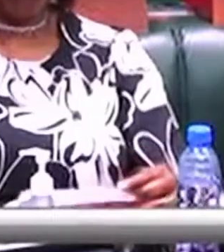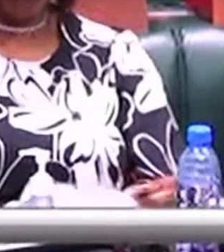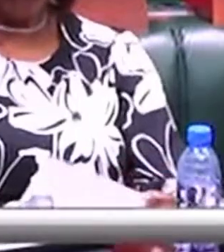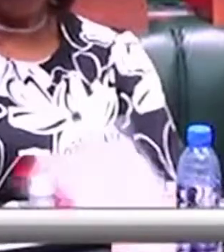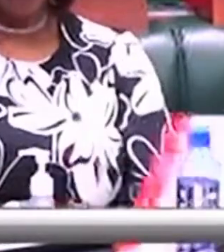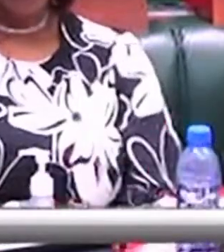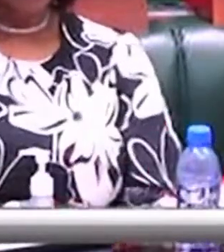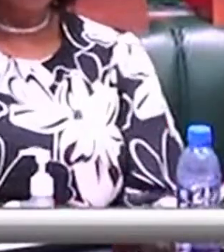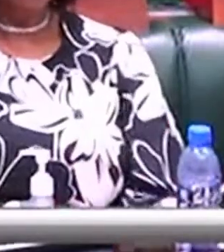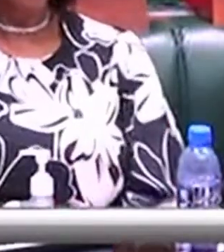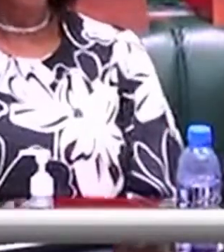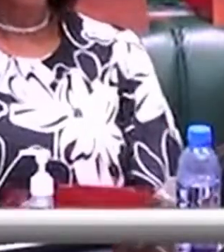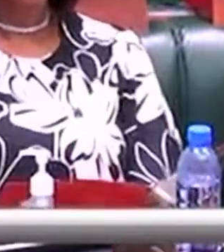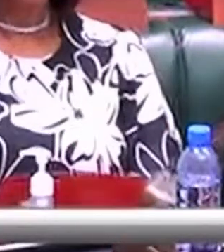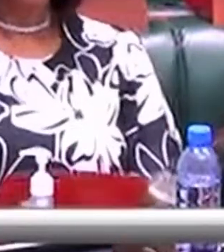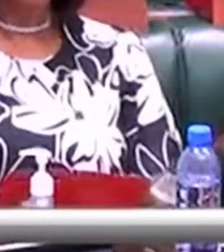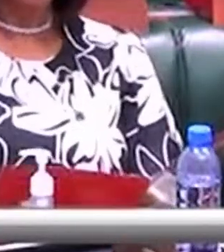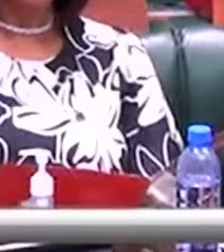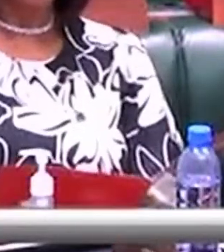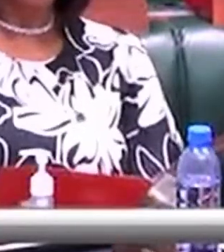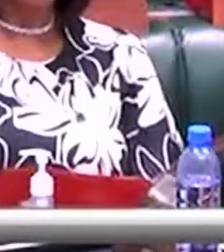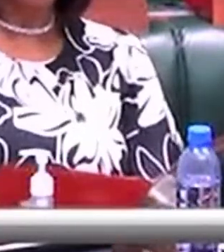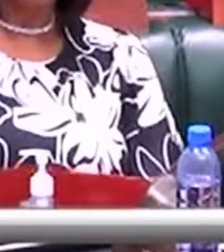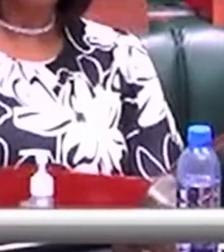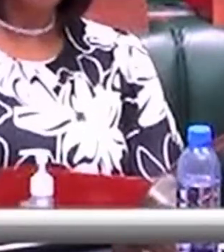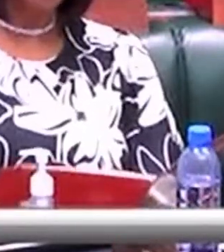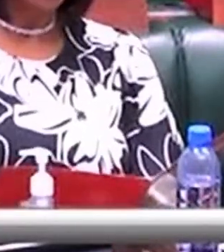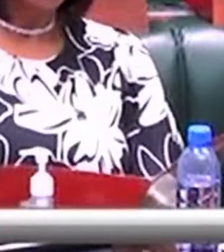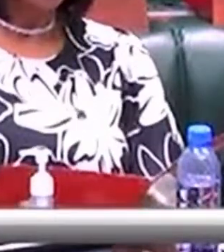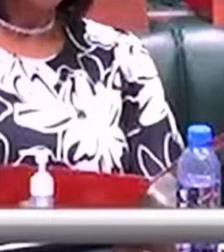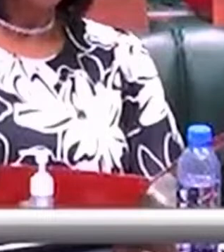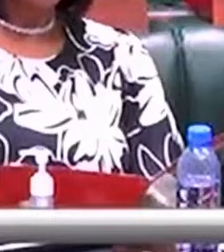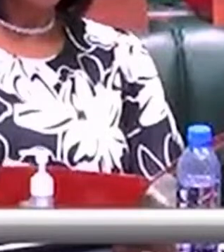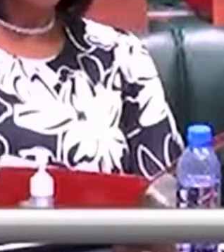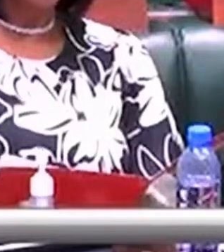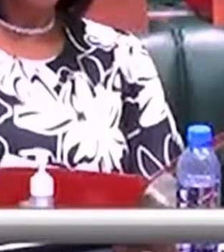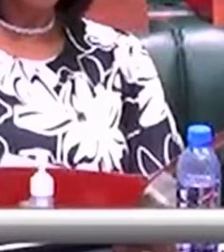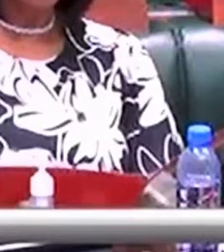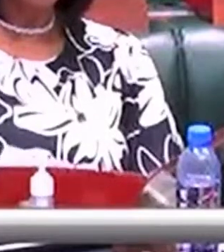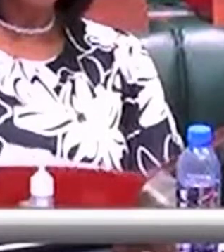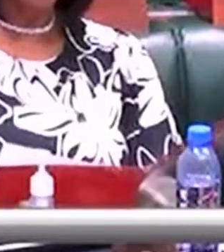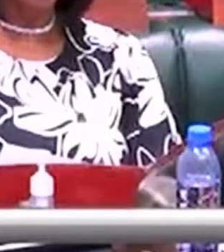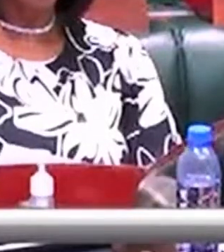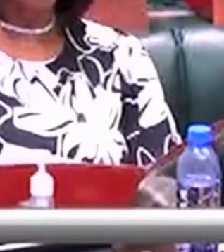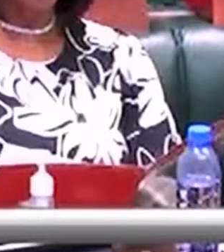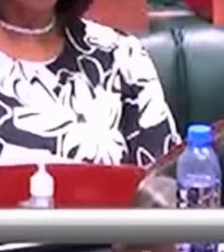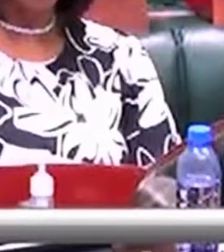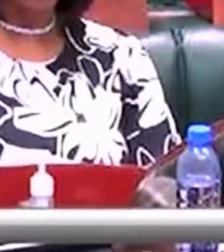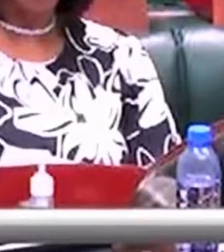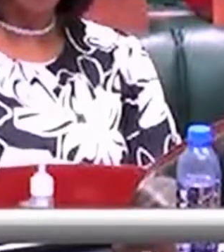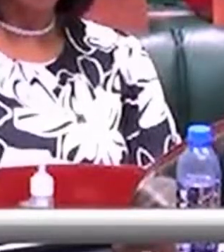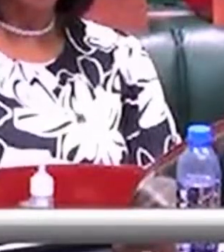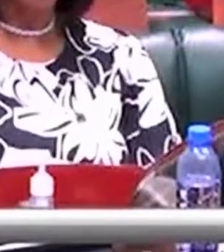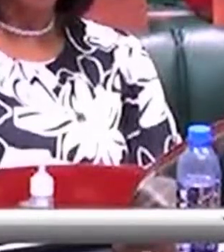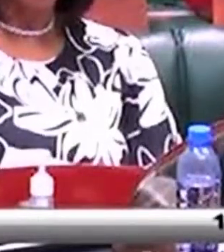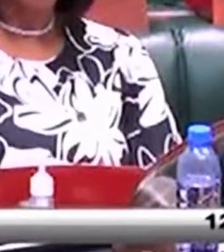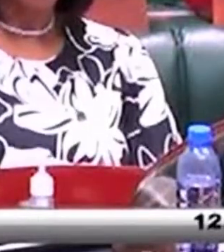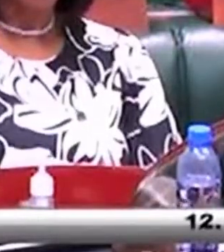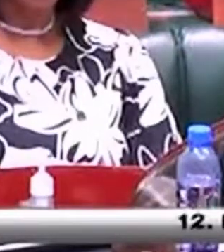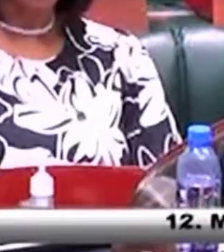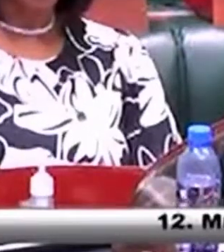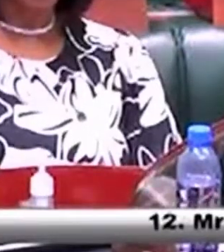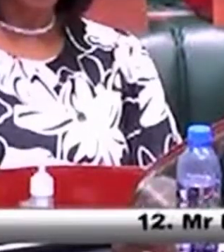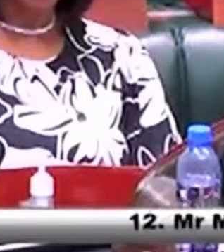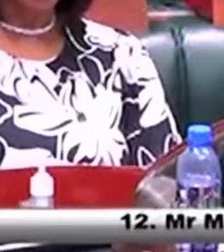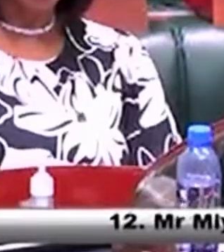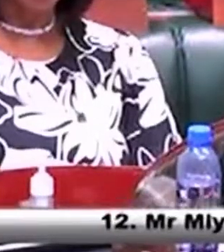validity and expiration thereof are in sync with the schooling structure and completion of the course